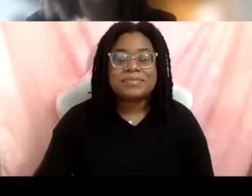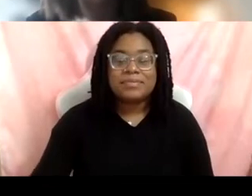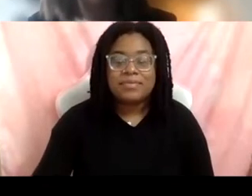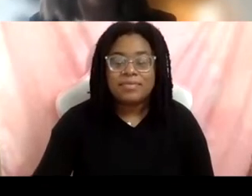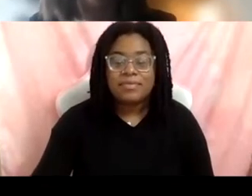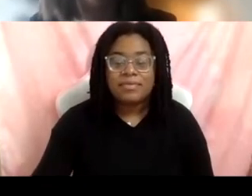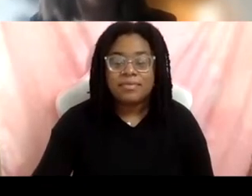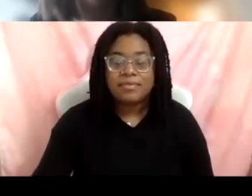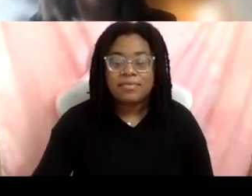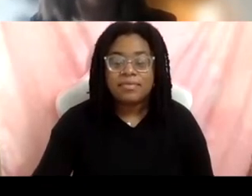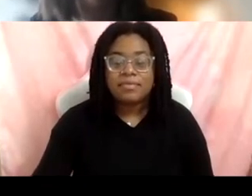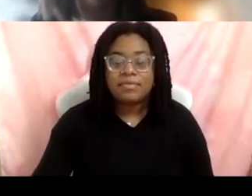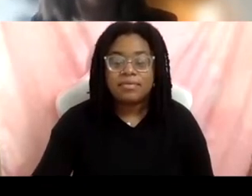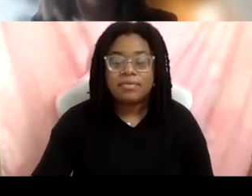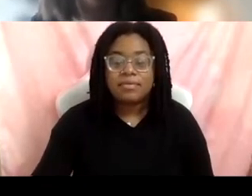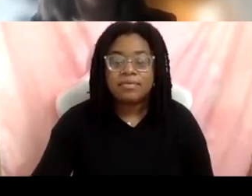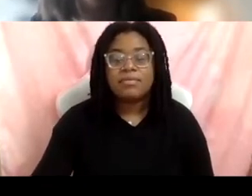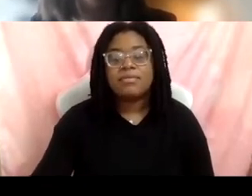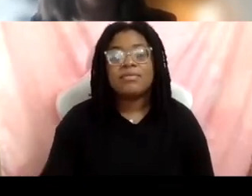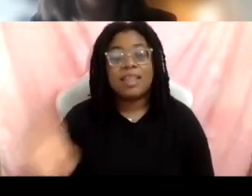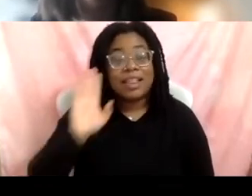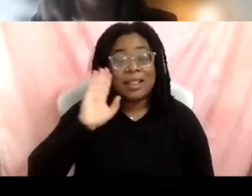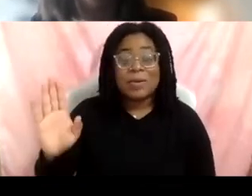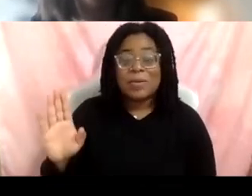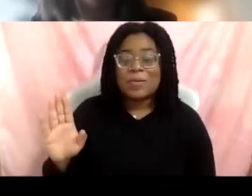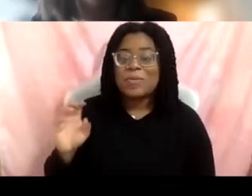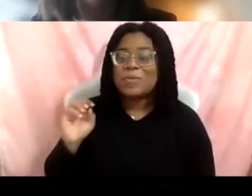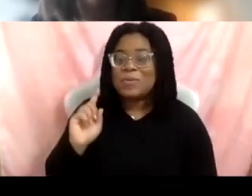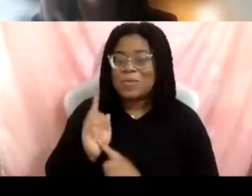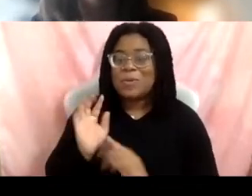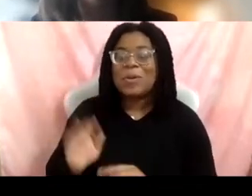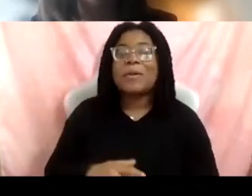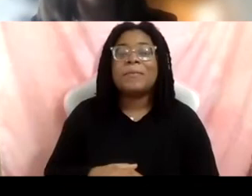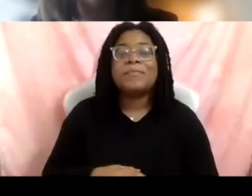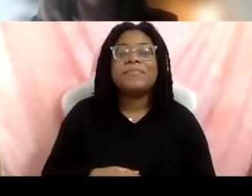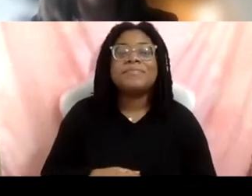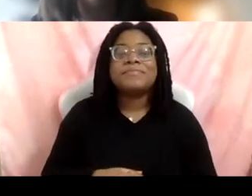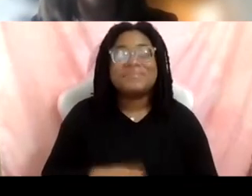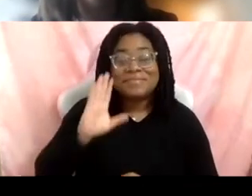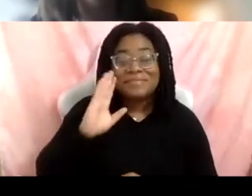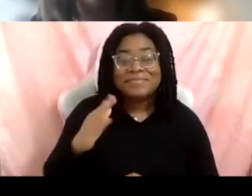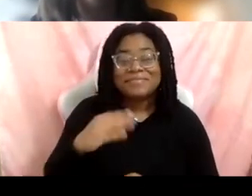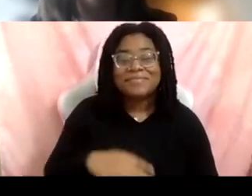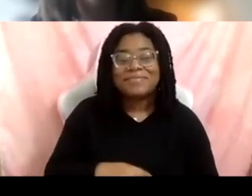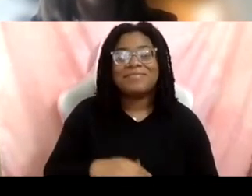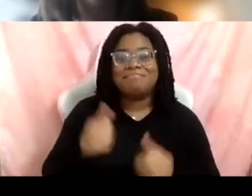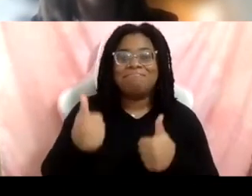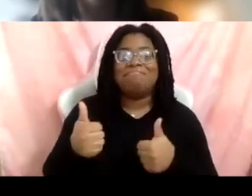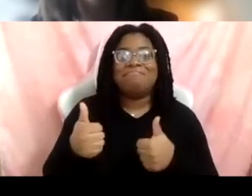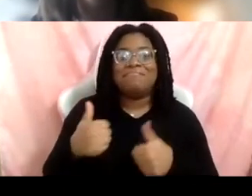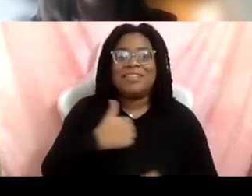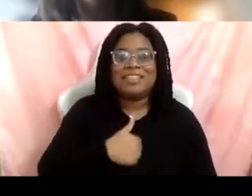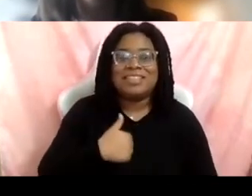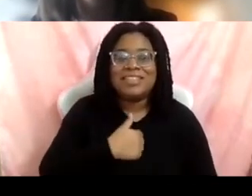Hello. Hold on one second. Nope, we're good. Hi, my name is, oh, there it is. Sorry,